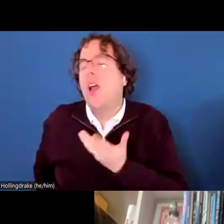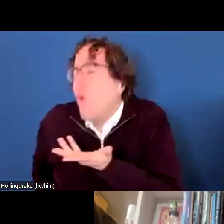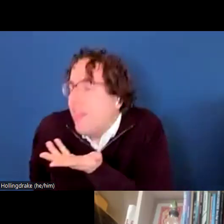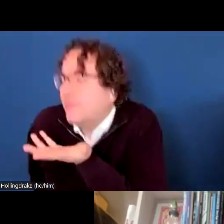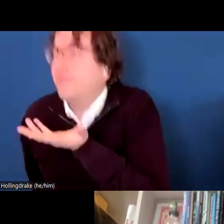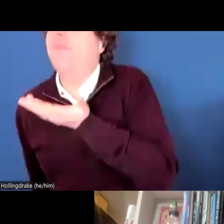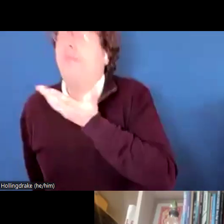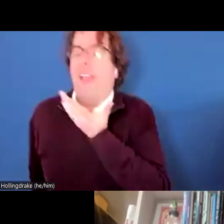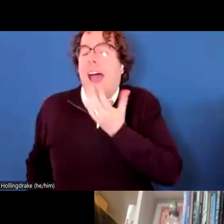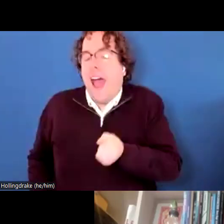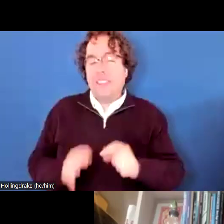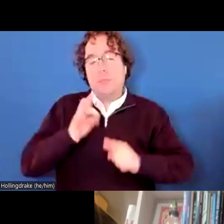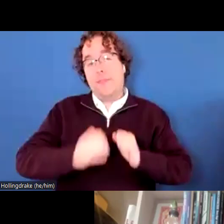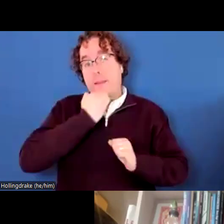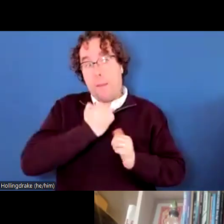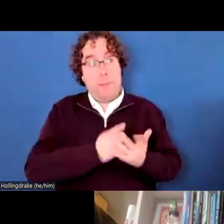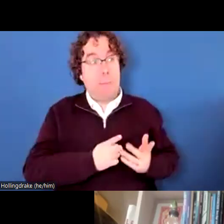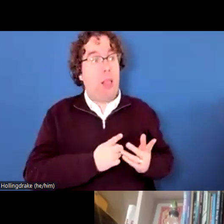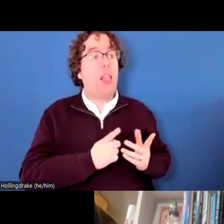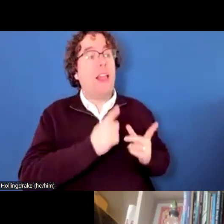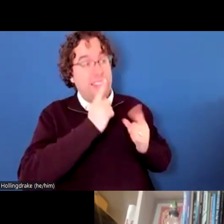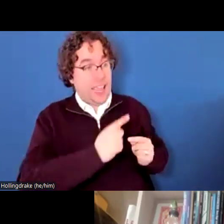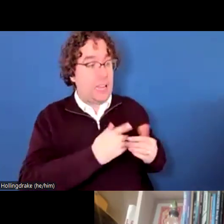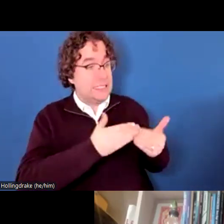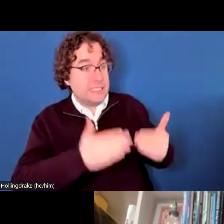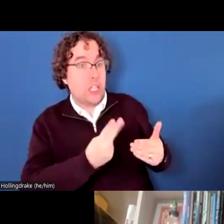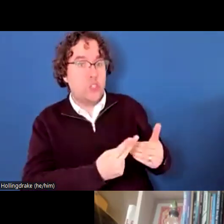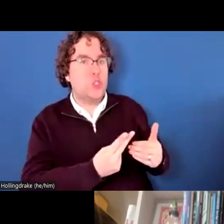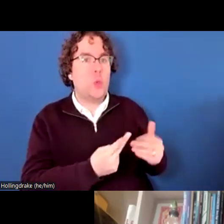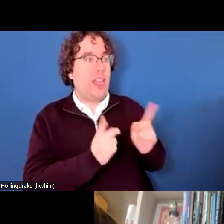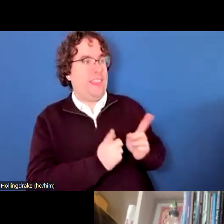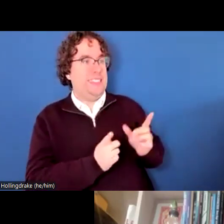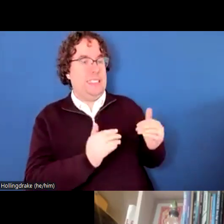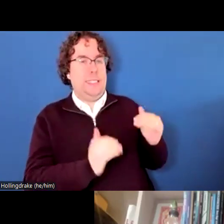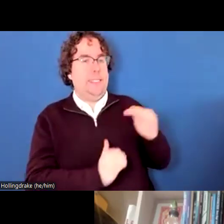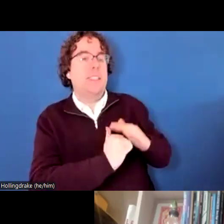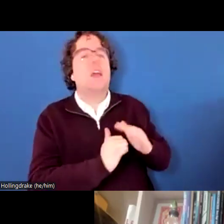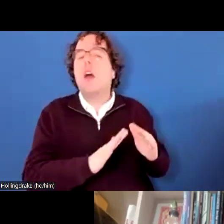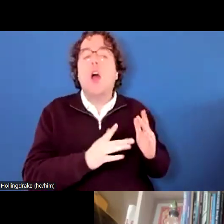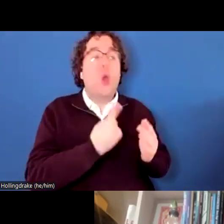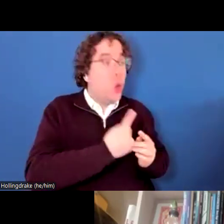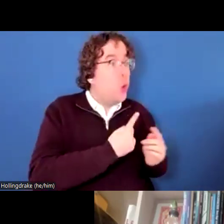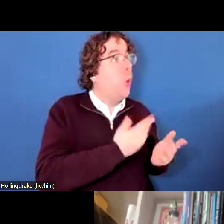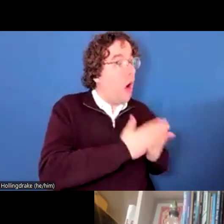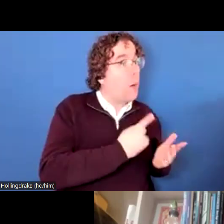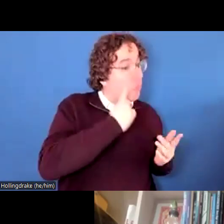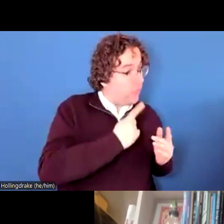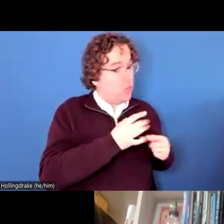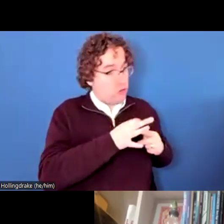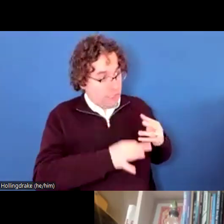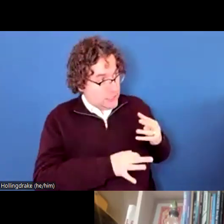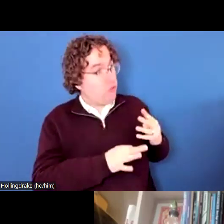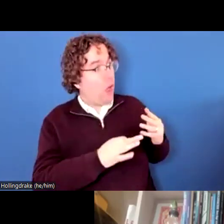for stage 2. We will put forward the candidates that we feel are, we want to put forward that meet the criteria and that